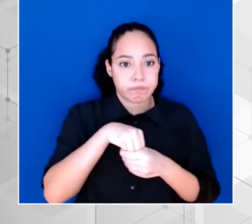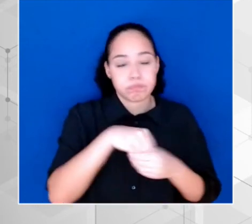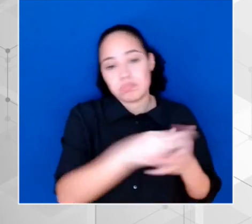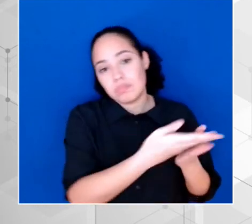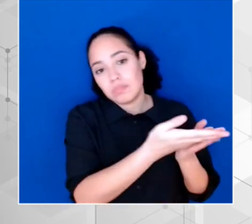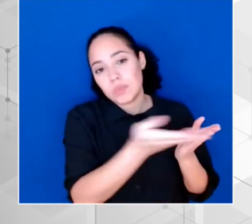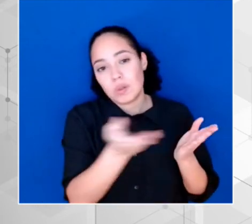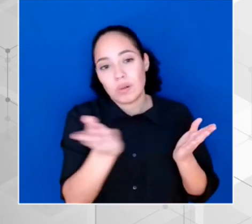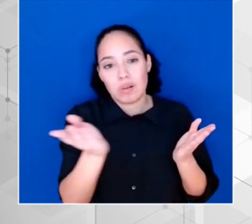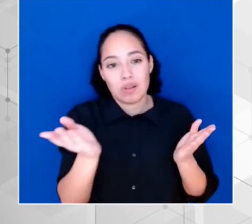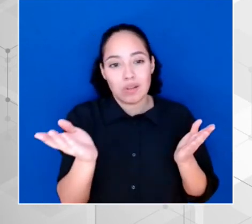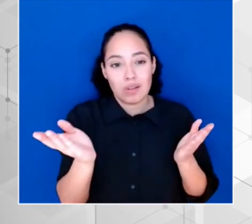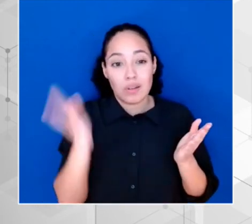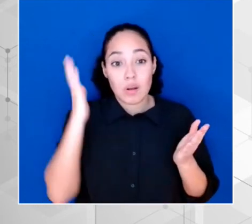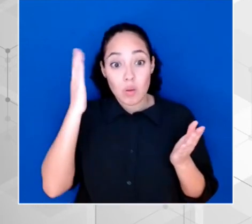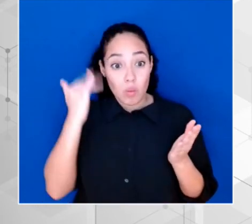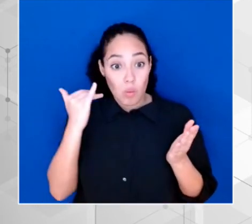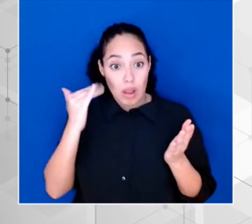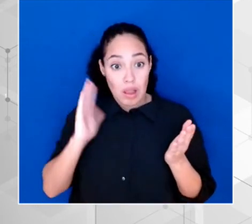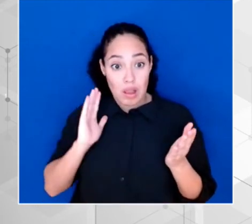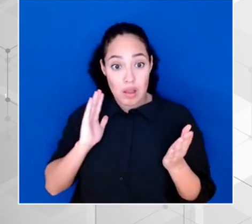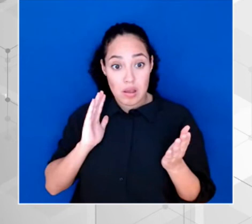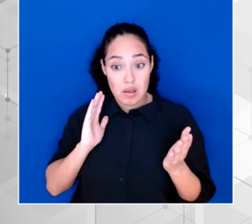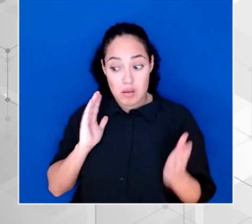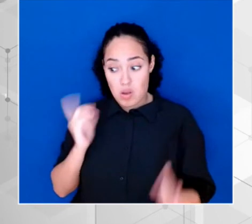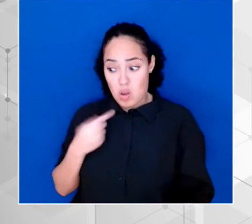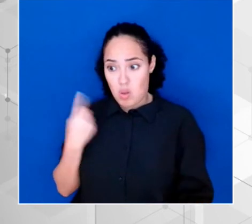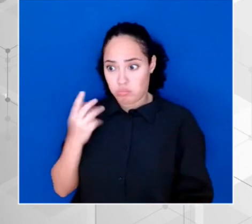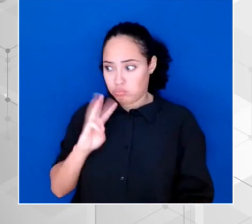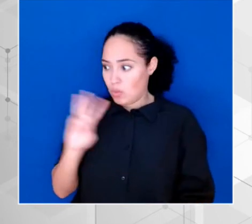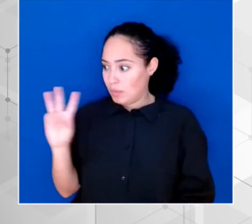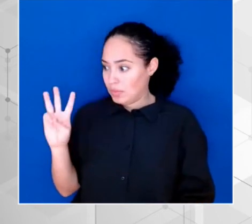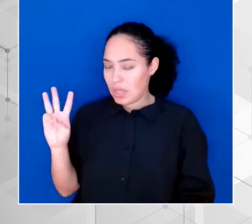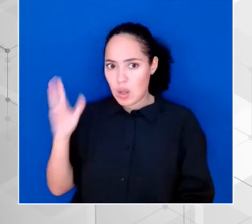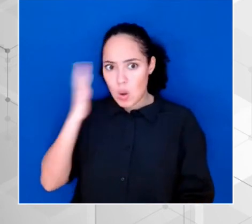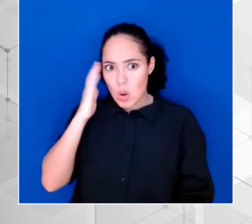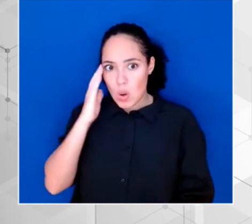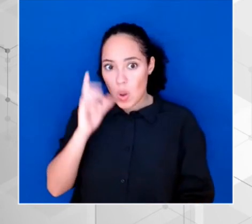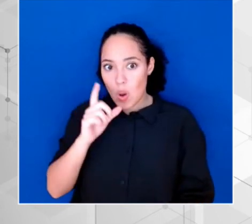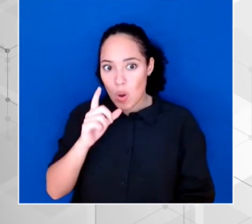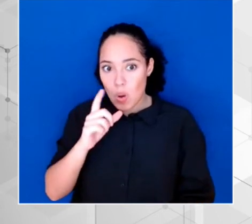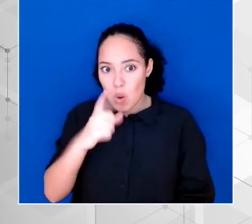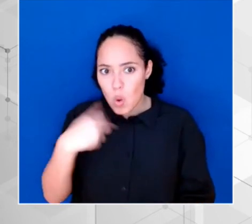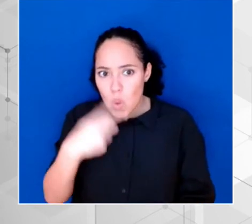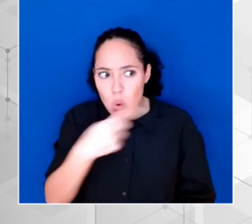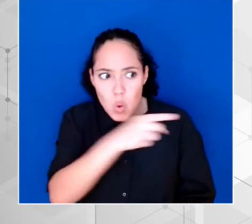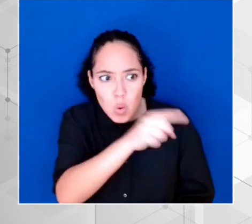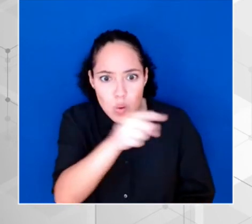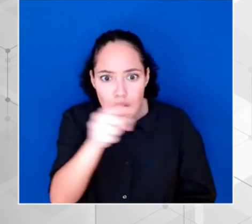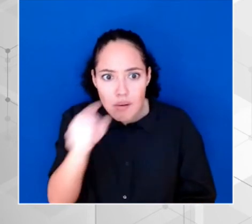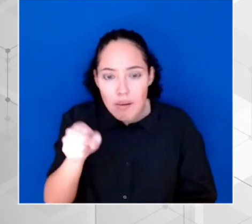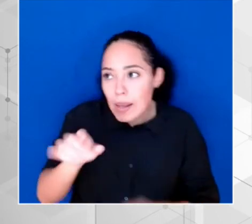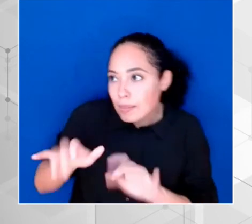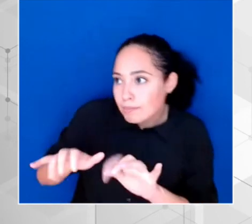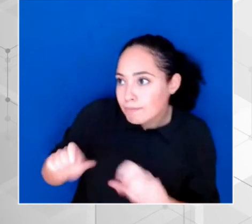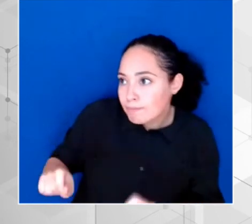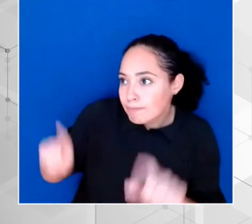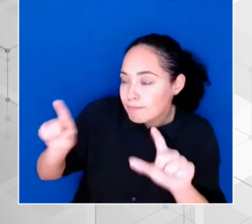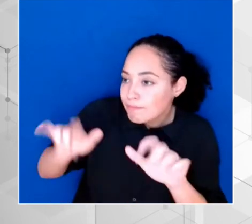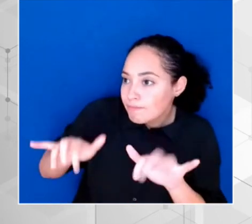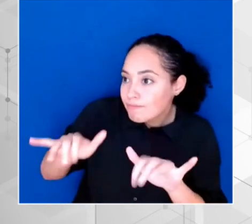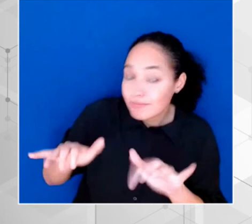using our website. So we need to be sure that it is built for